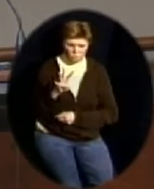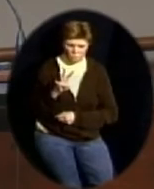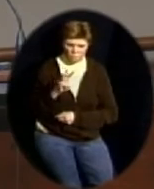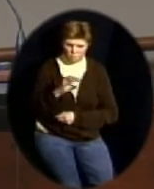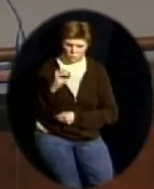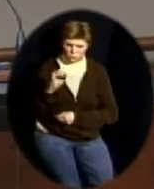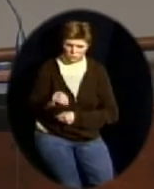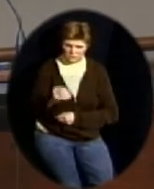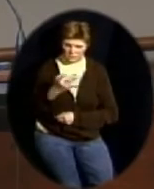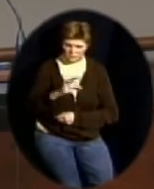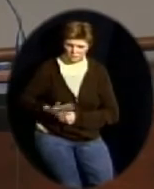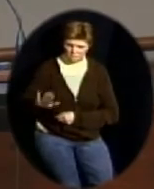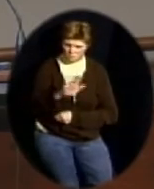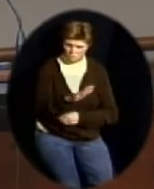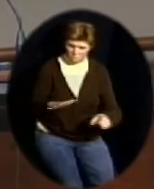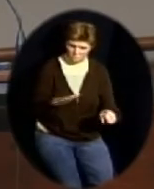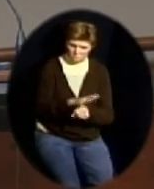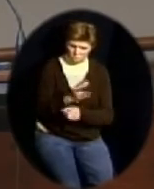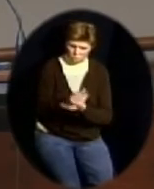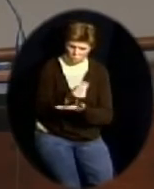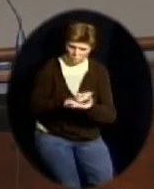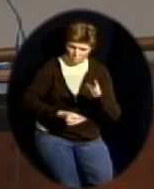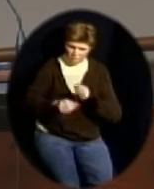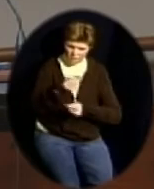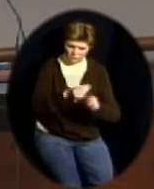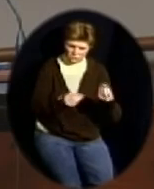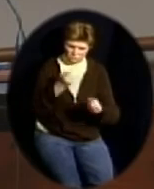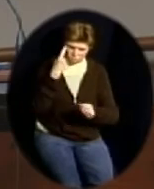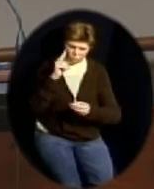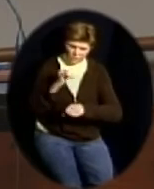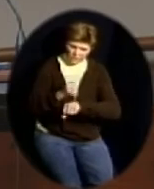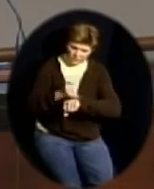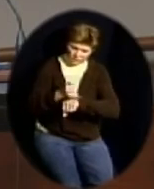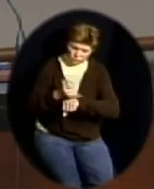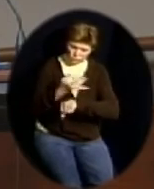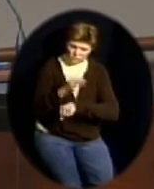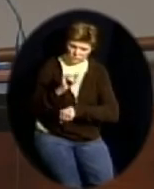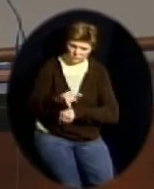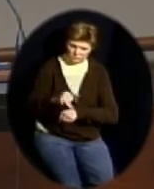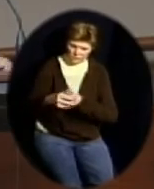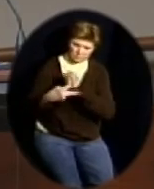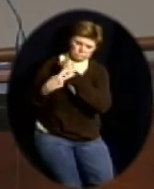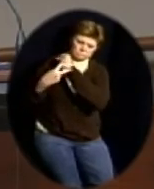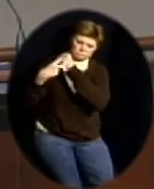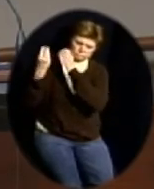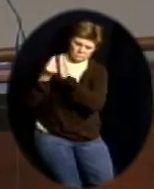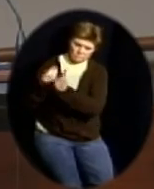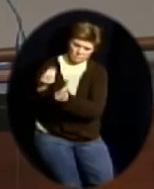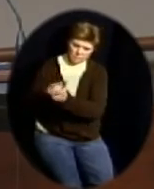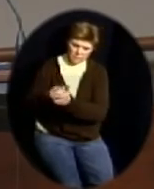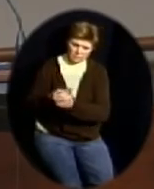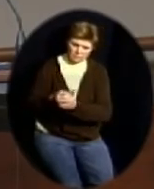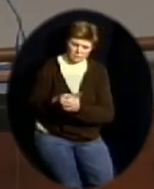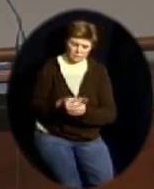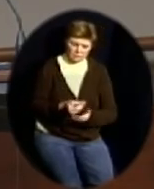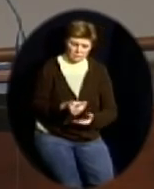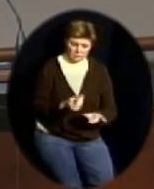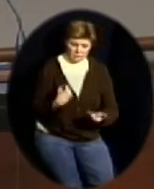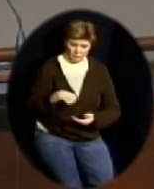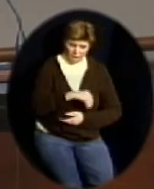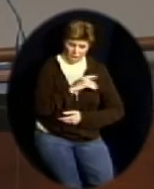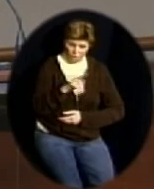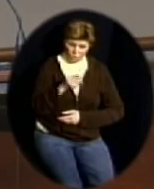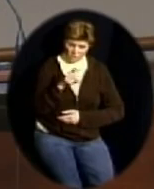growing, but even with the school's forecasted growth rate, the property taxes are rising at about double that